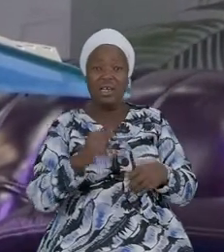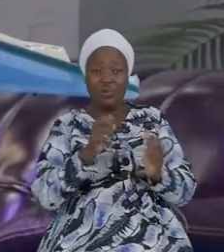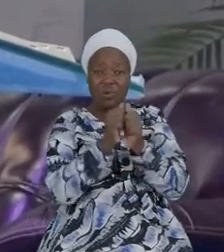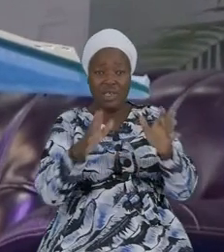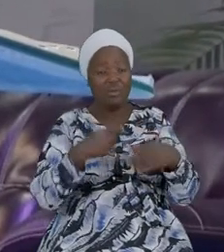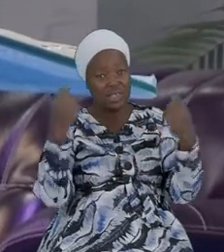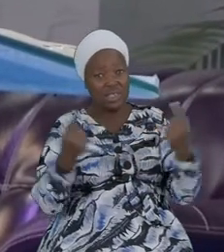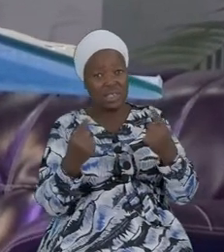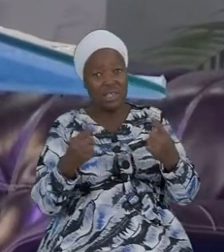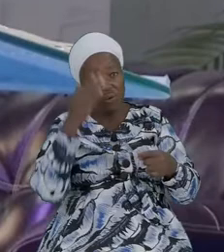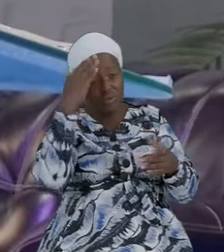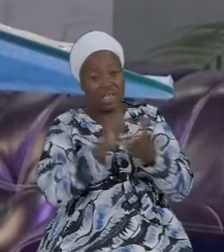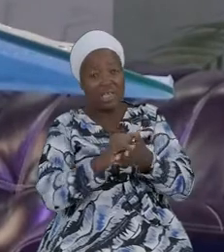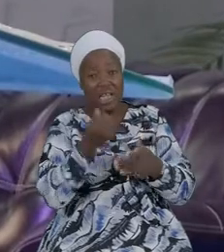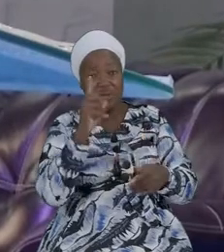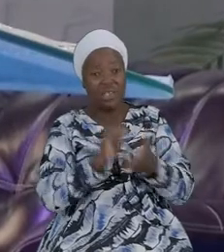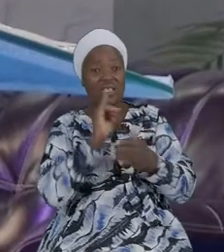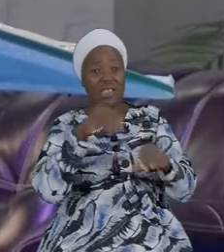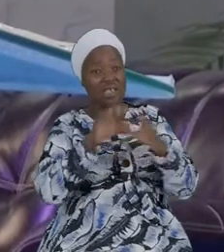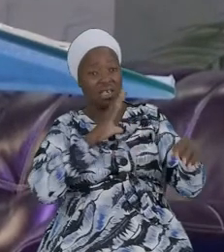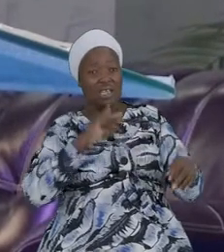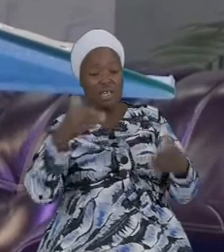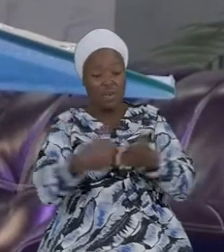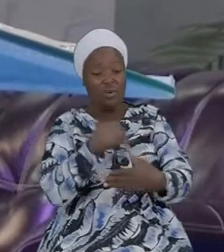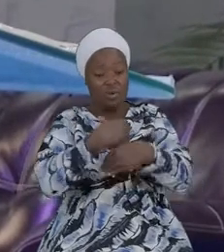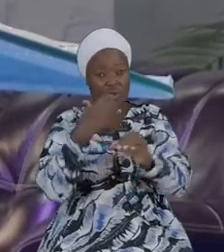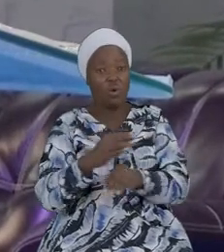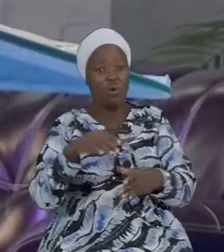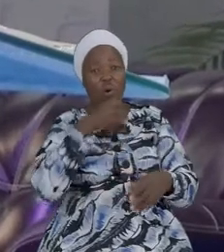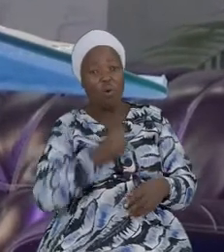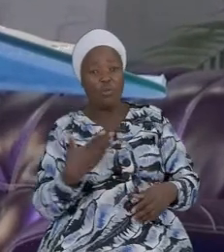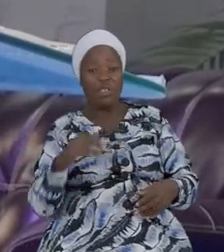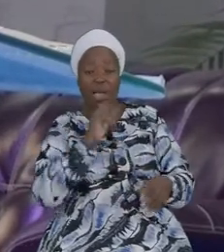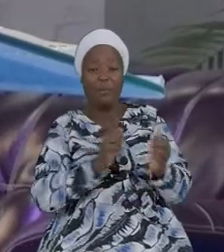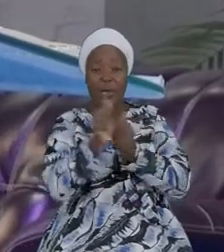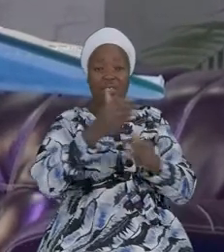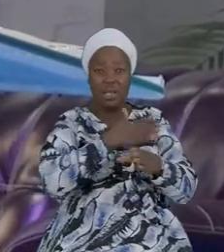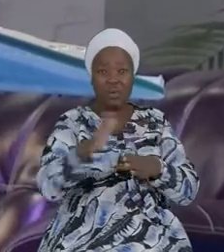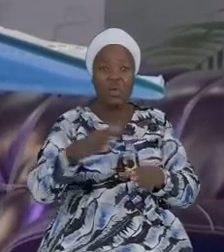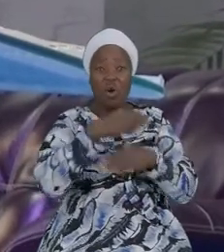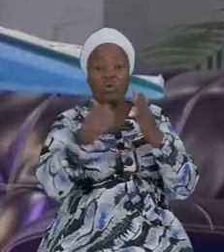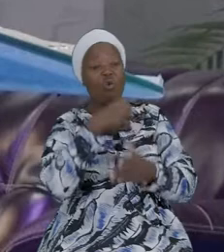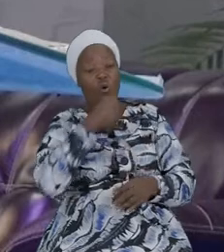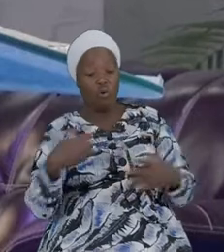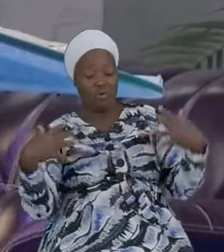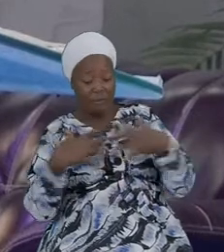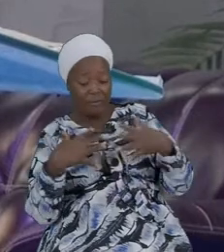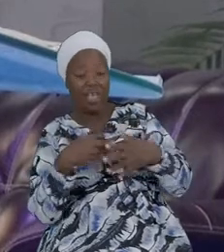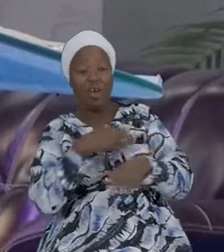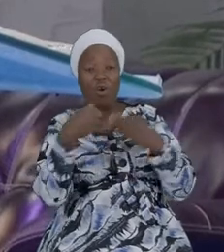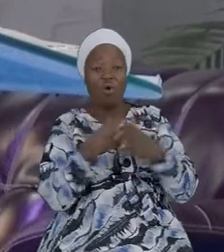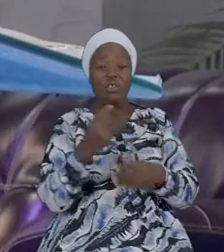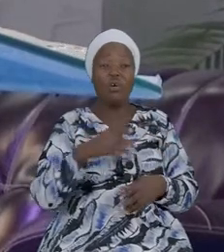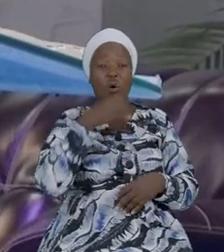in Christ, is a new creature. Old things are passed away. The old fidgeting and the old